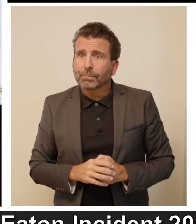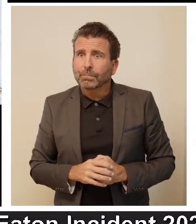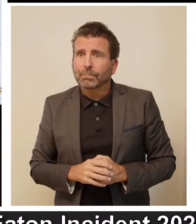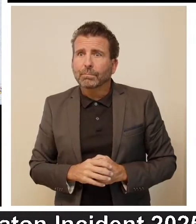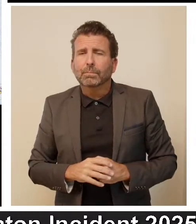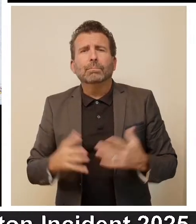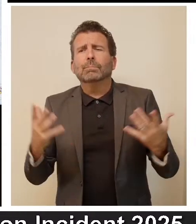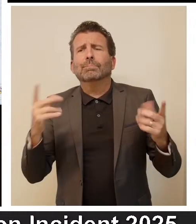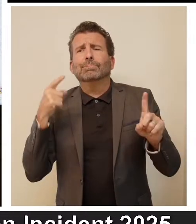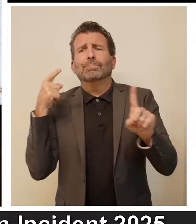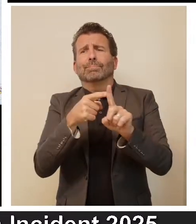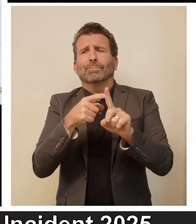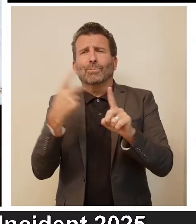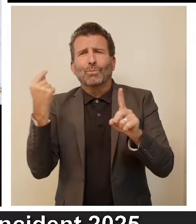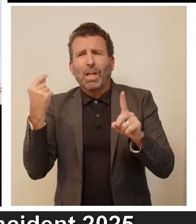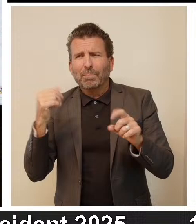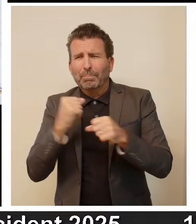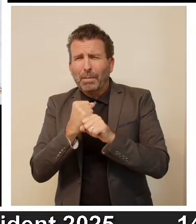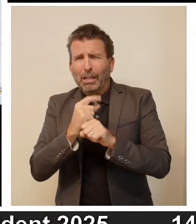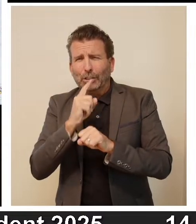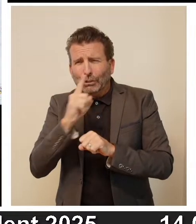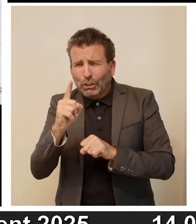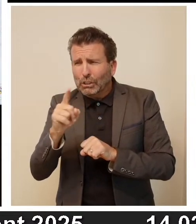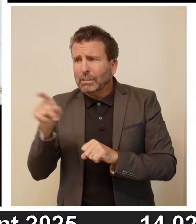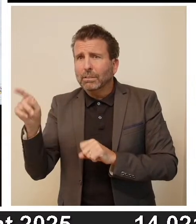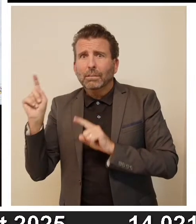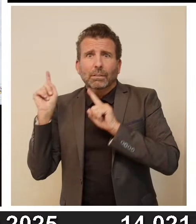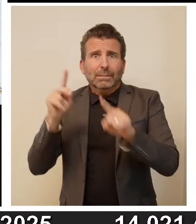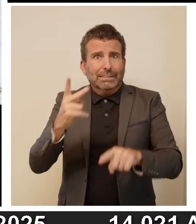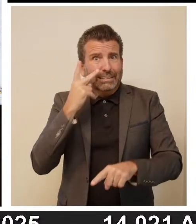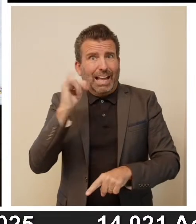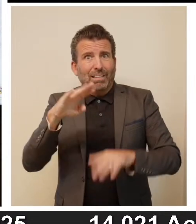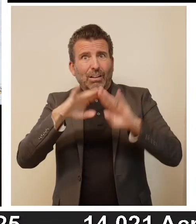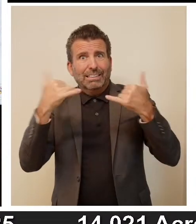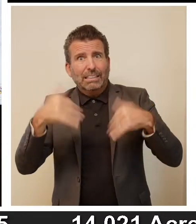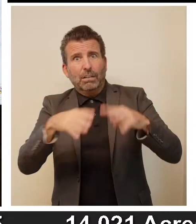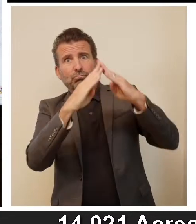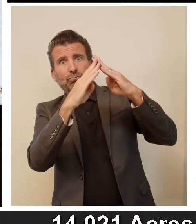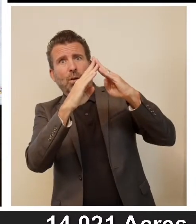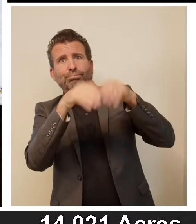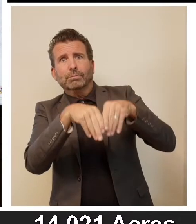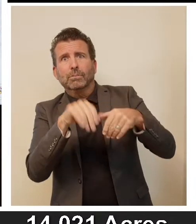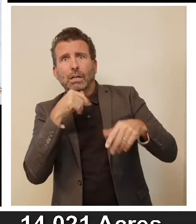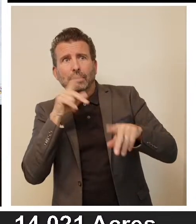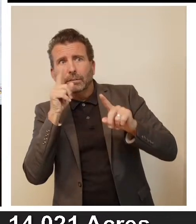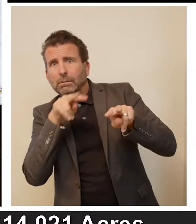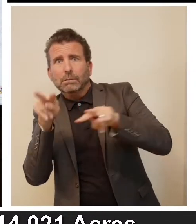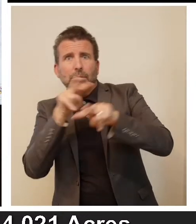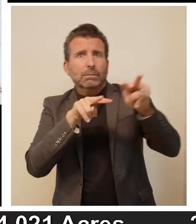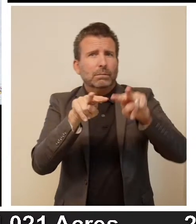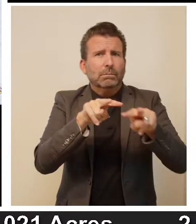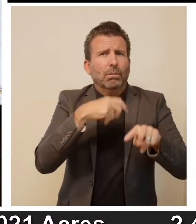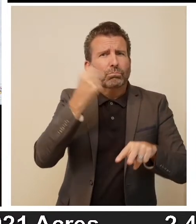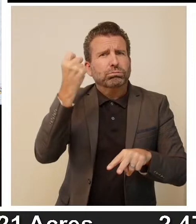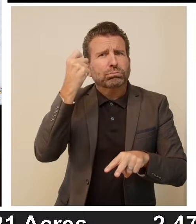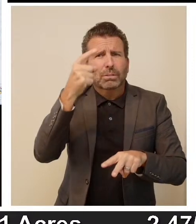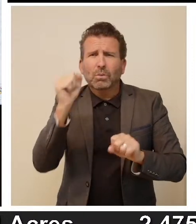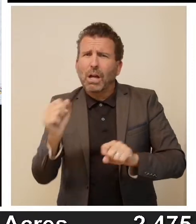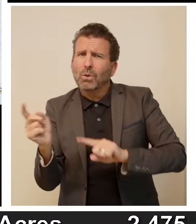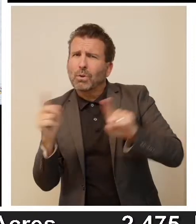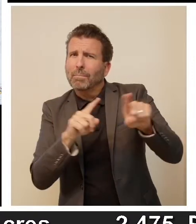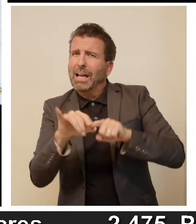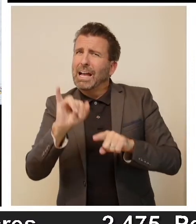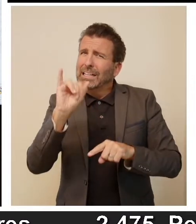We're asking for people not to bring large vehicles, trailers, U-Haul trucks, things